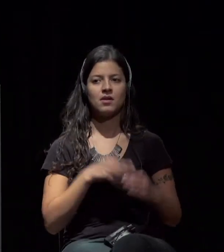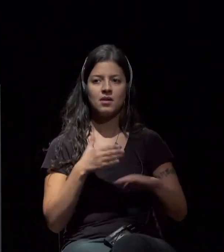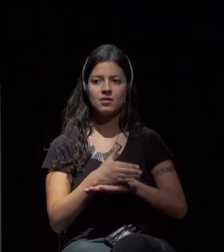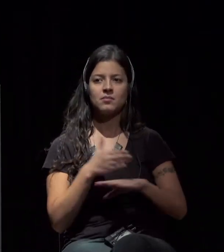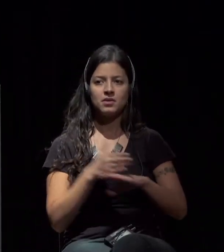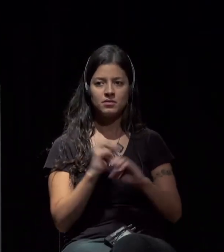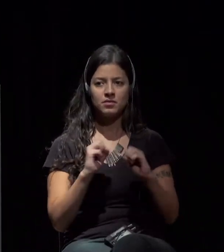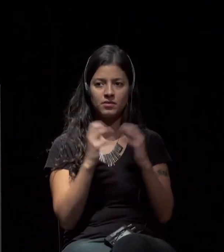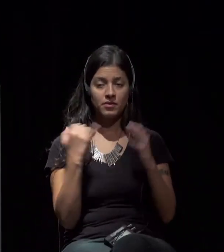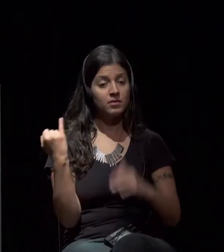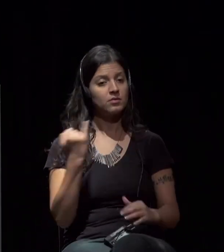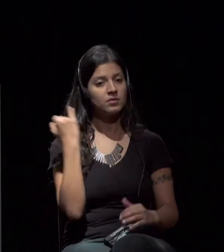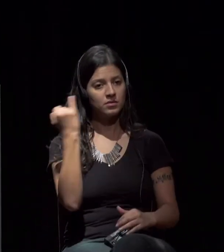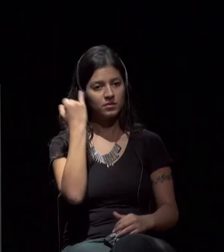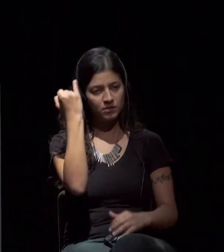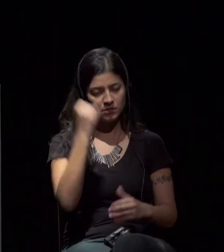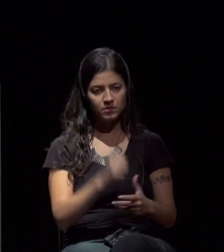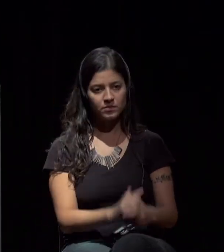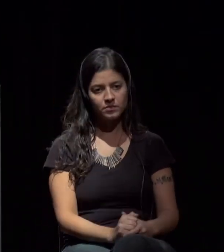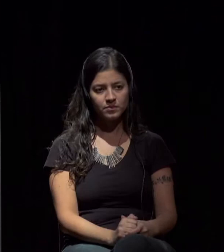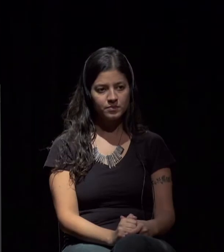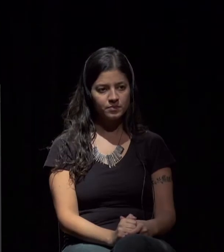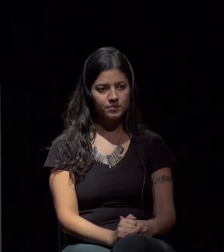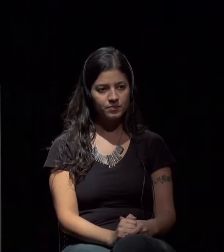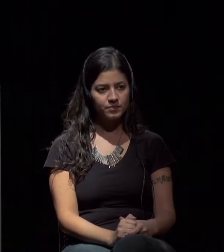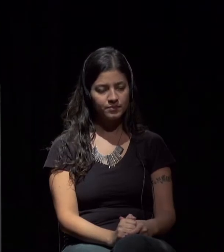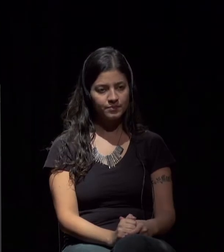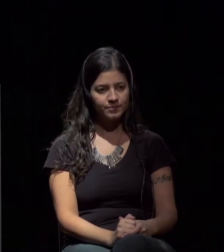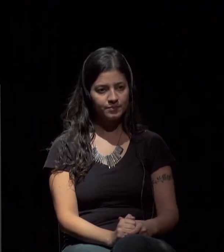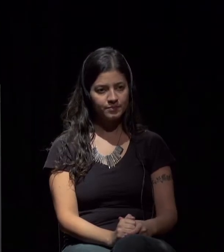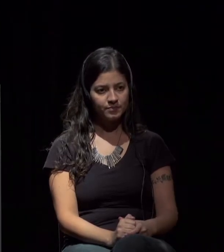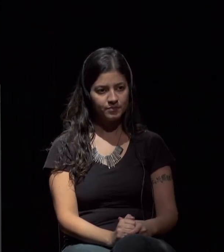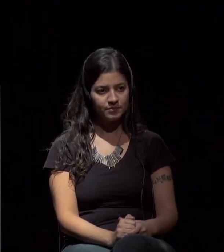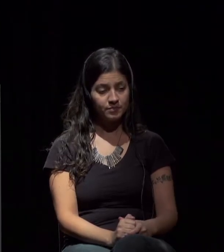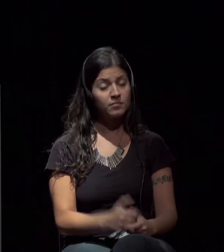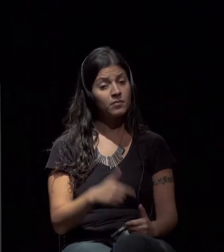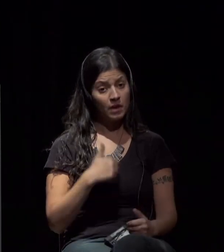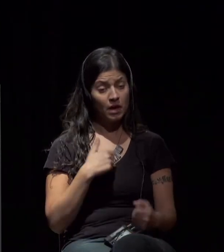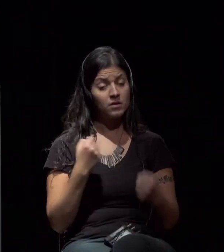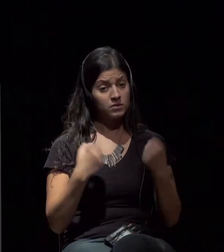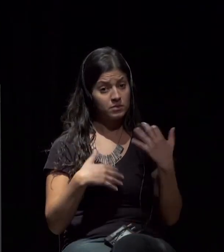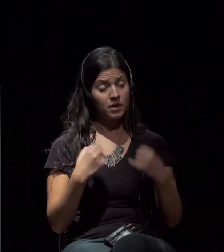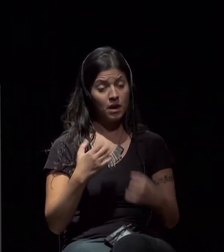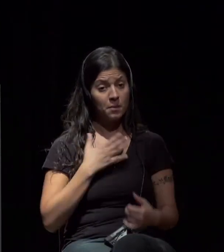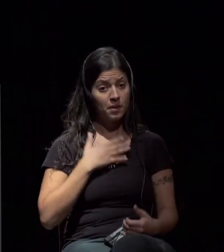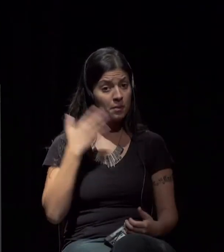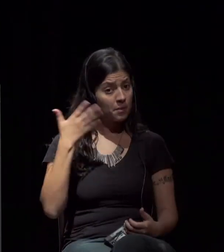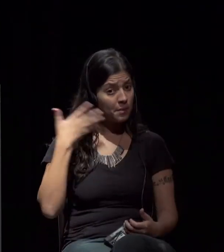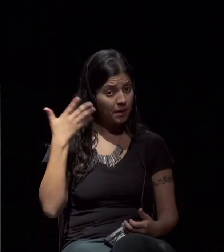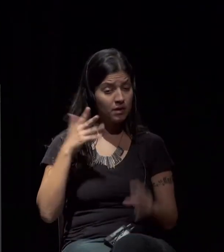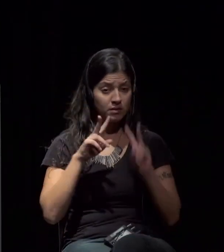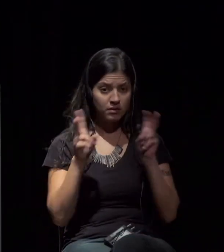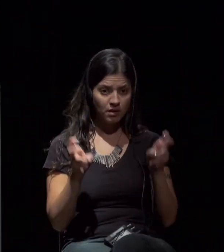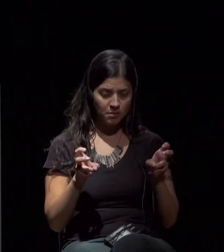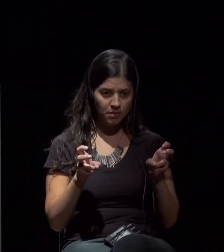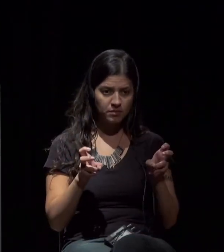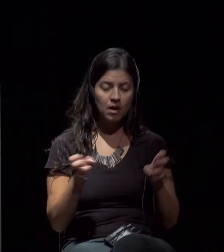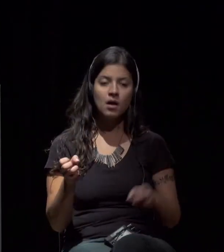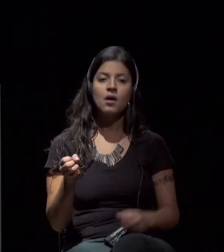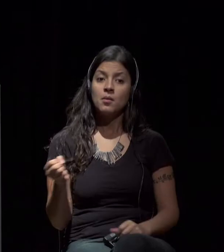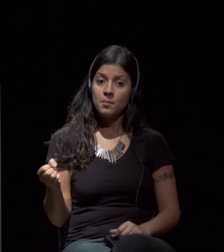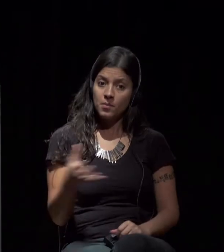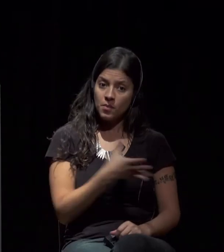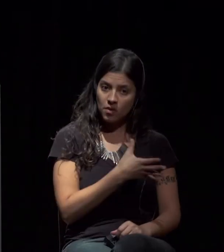My talk is Beyond Modernism, Anatsui and Sankofa Ideology.